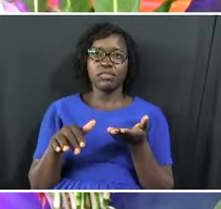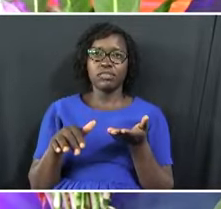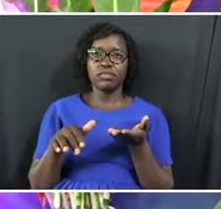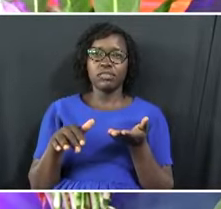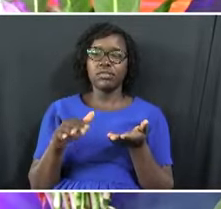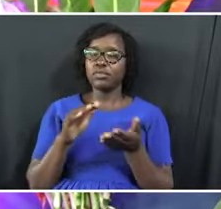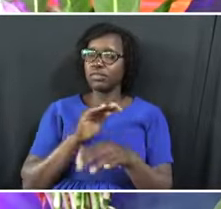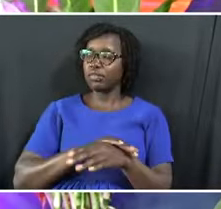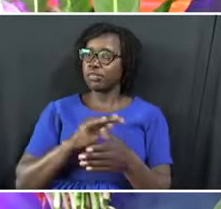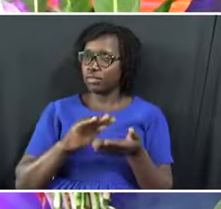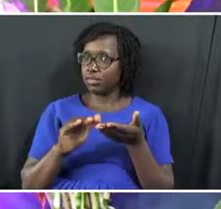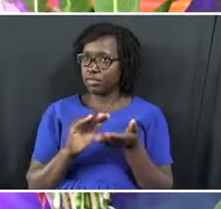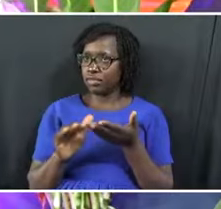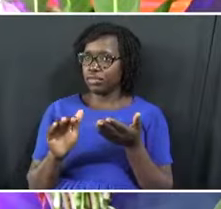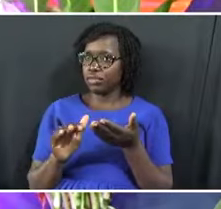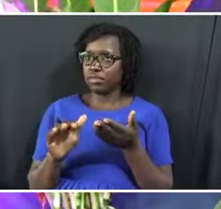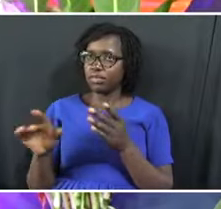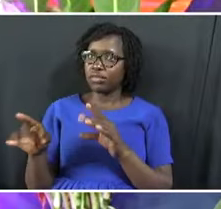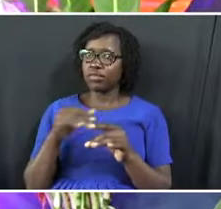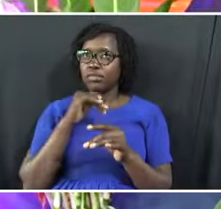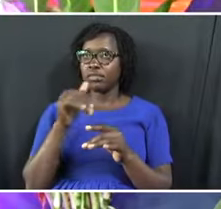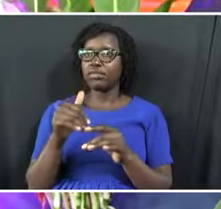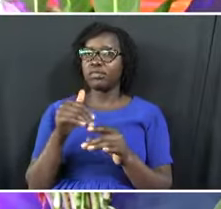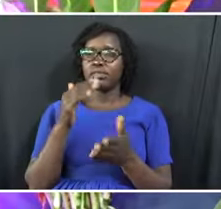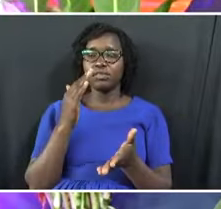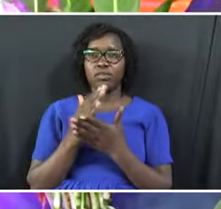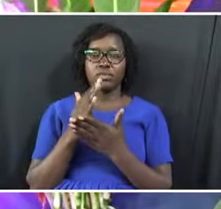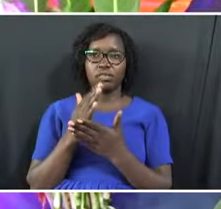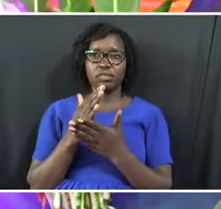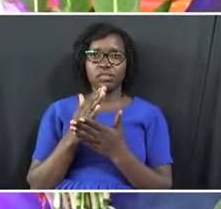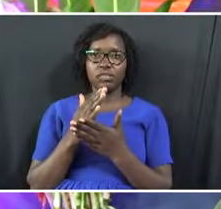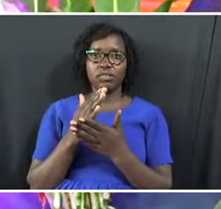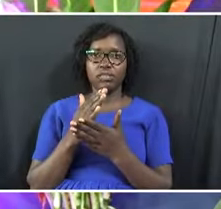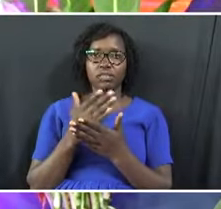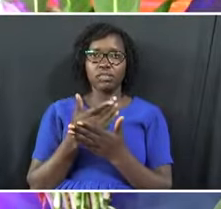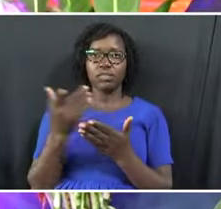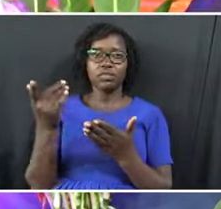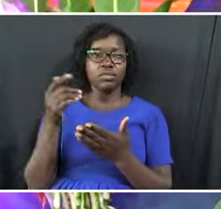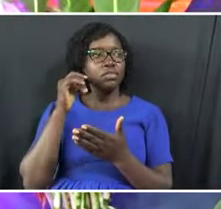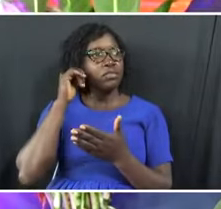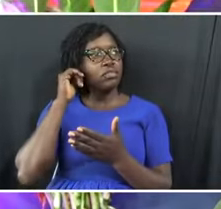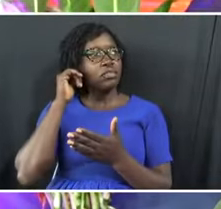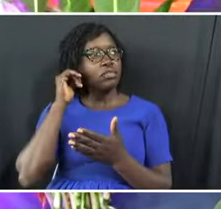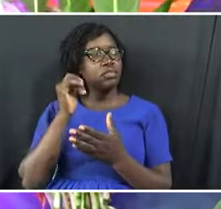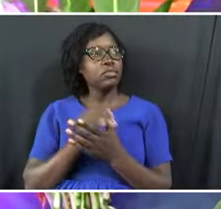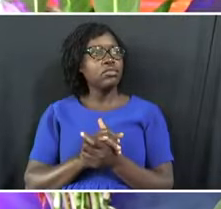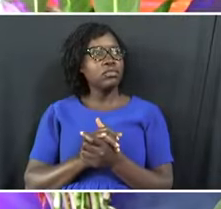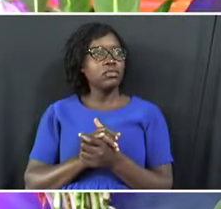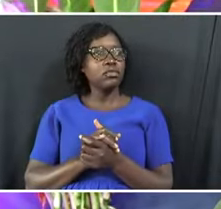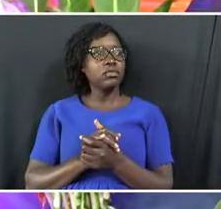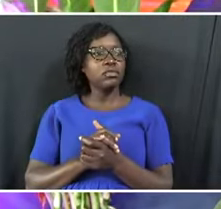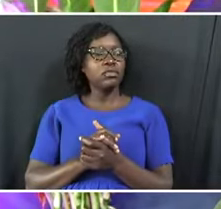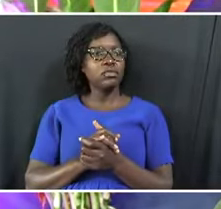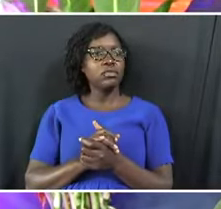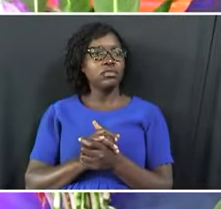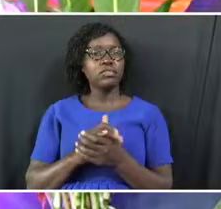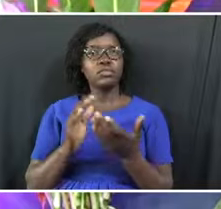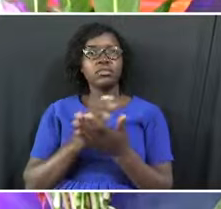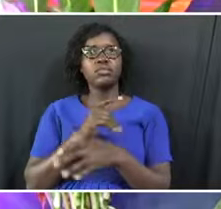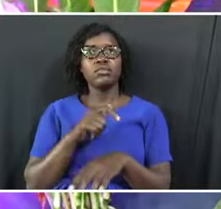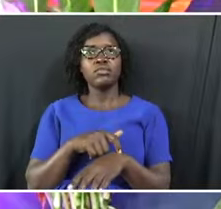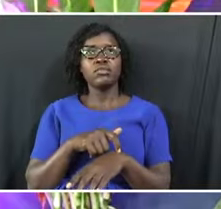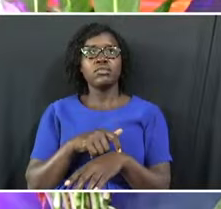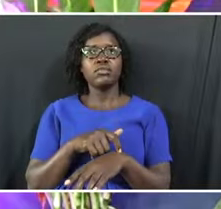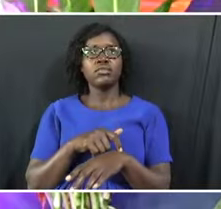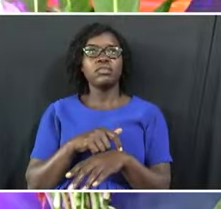good excuse does not substitute obedience and God's requirements. Sometimes we come